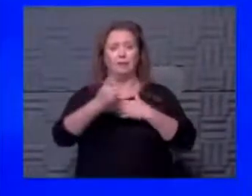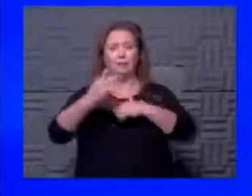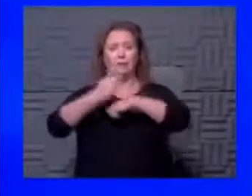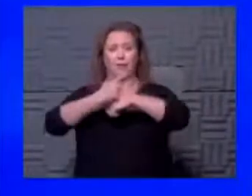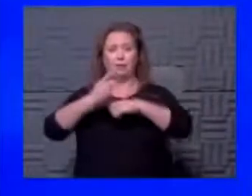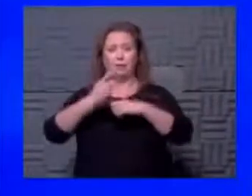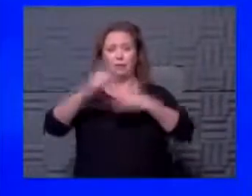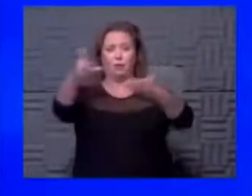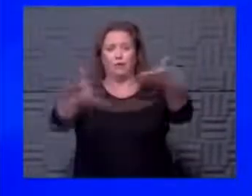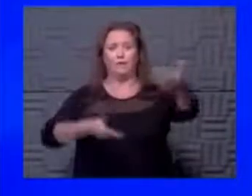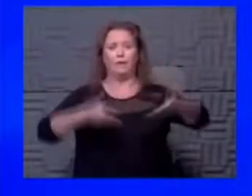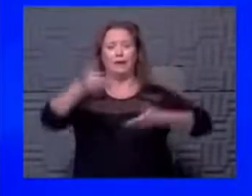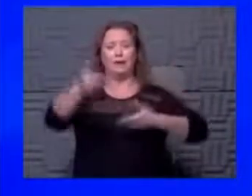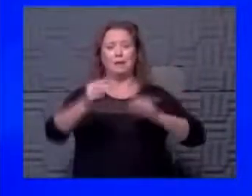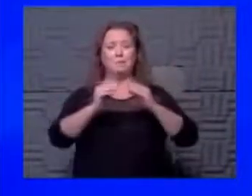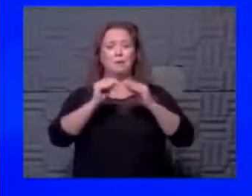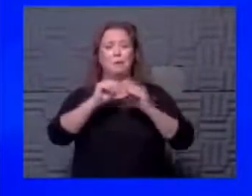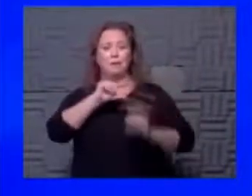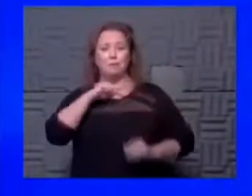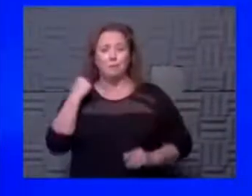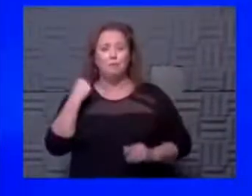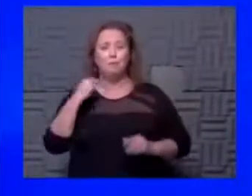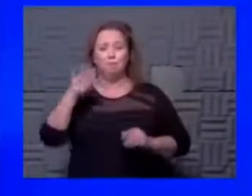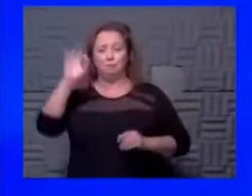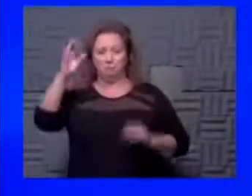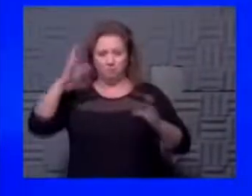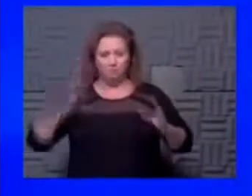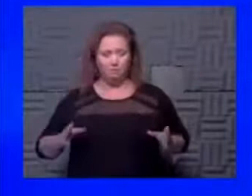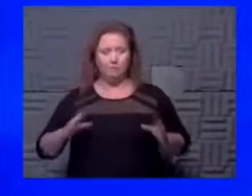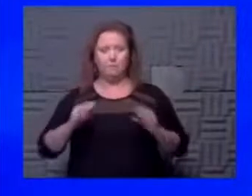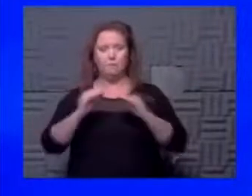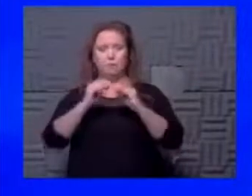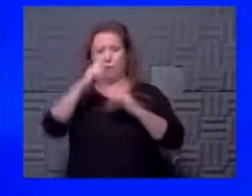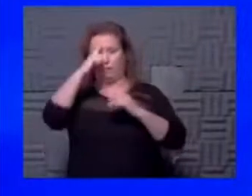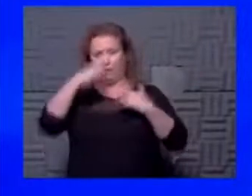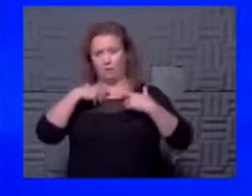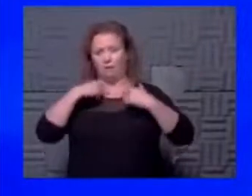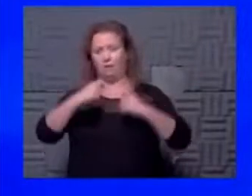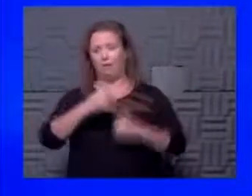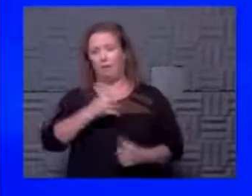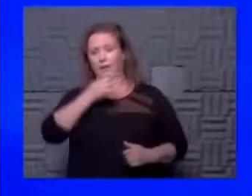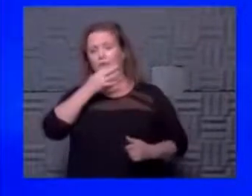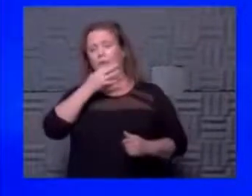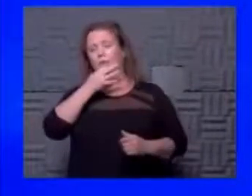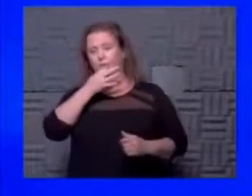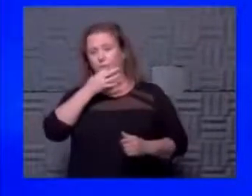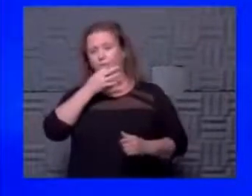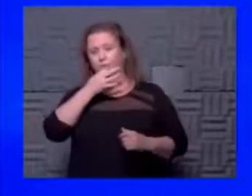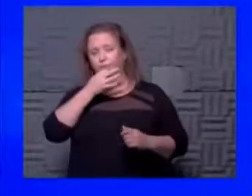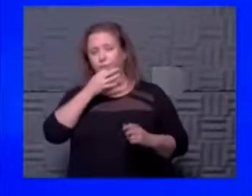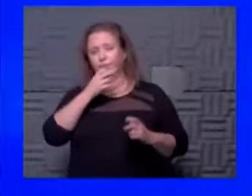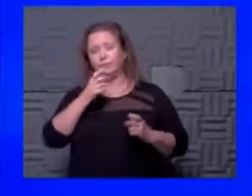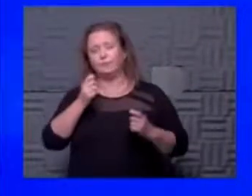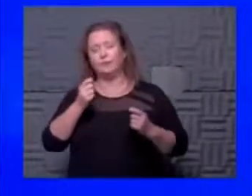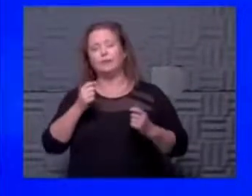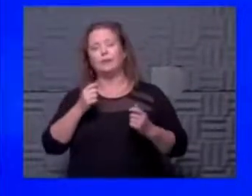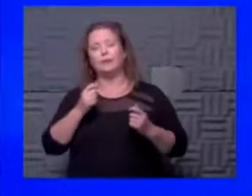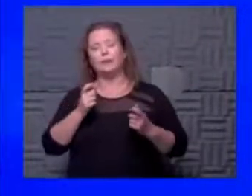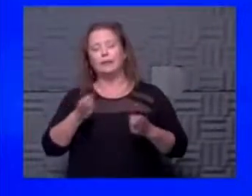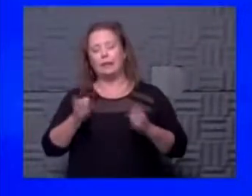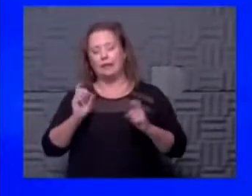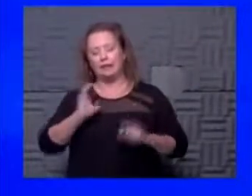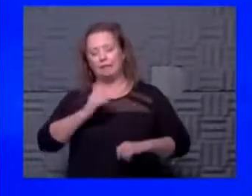We are going to invite more clergy. We are going to invite more mental health experts who are going to give us